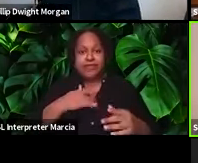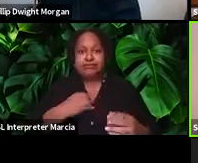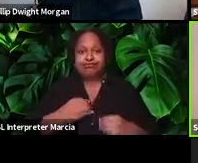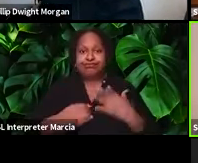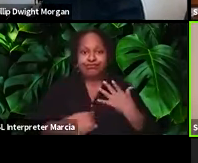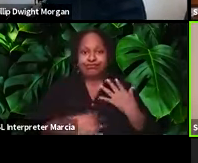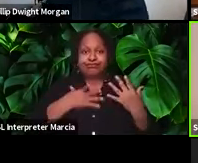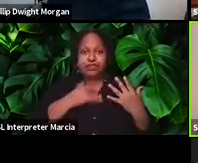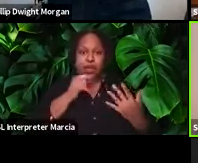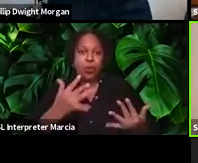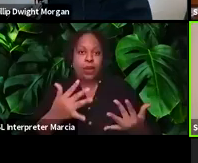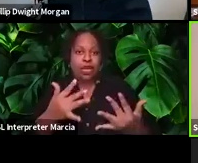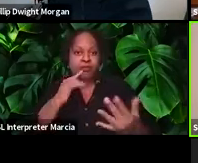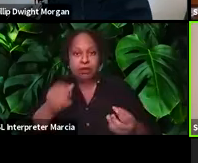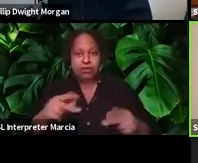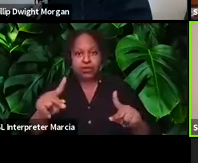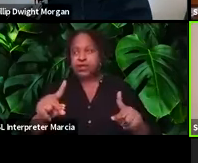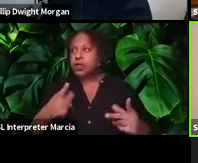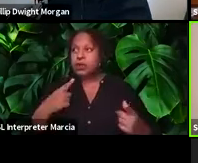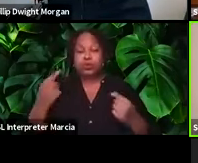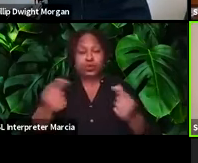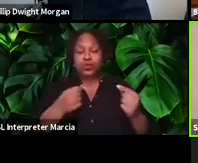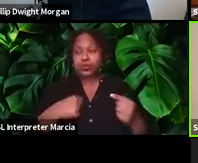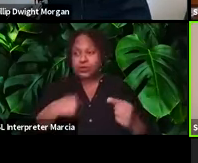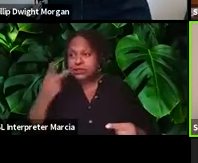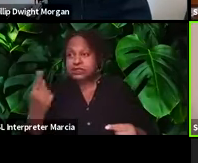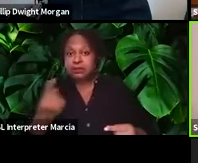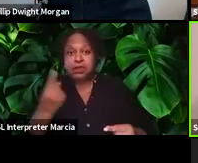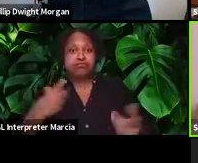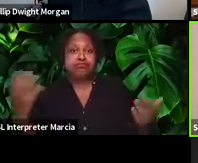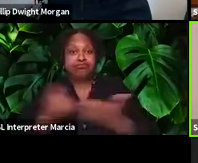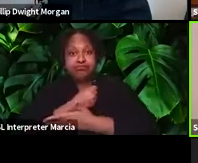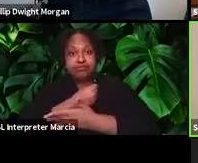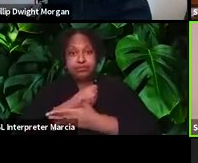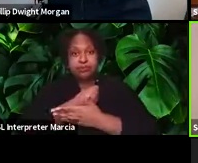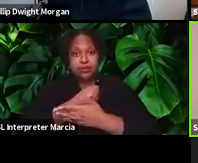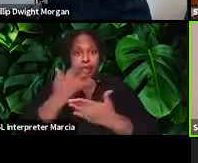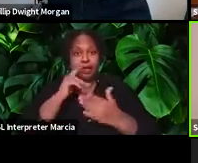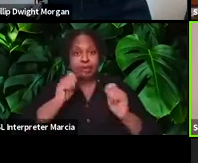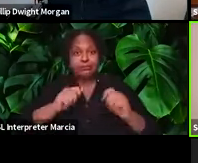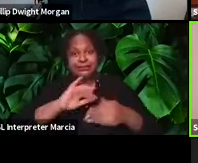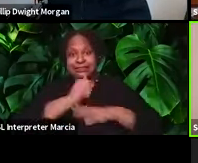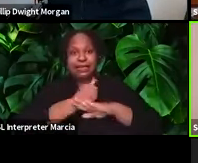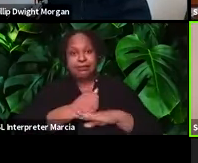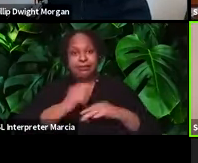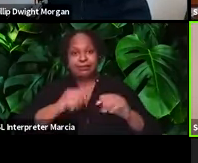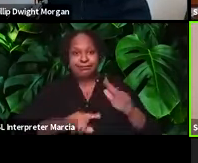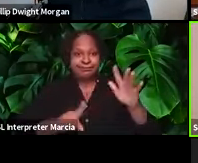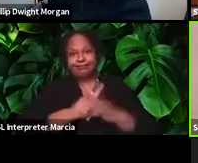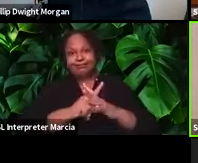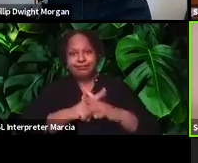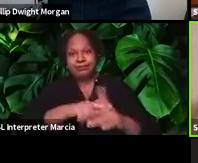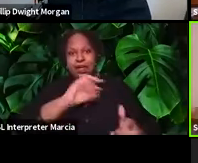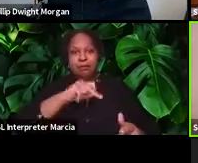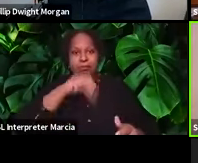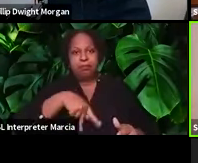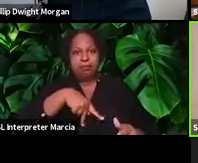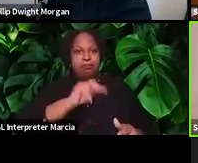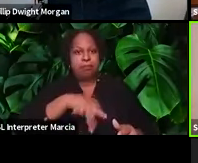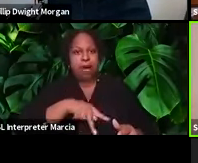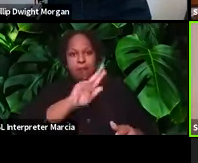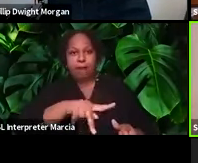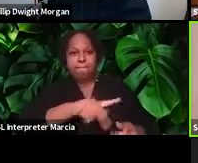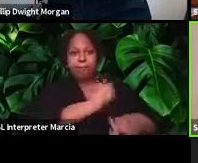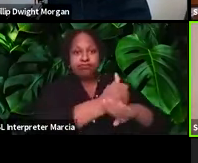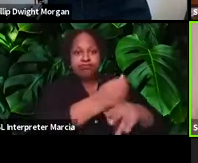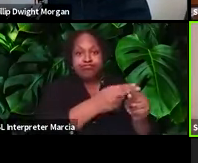opportunity. They were stepping into, let's create a pop-up. Let's start up something on our own. Let's start something where